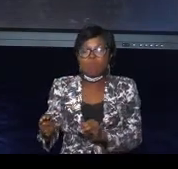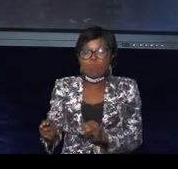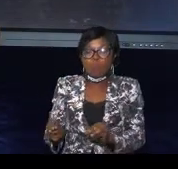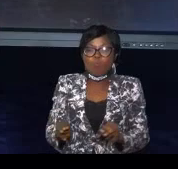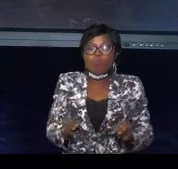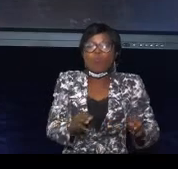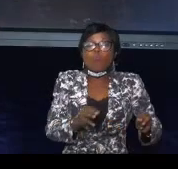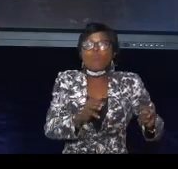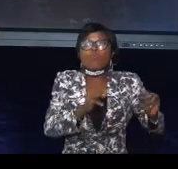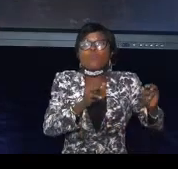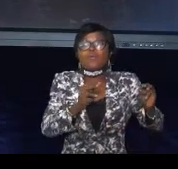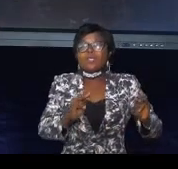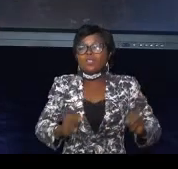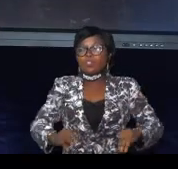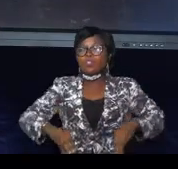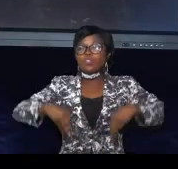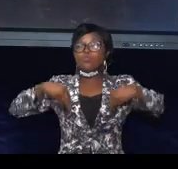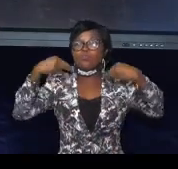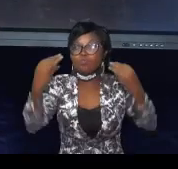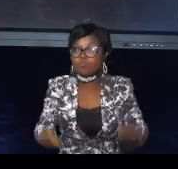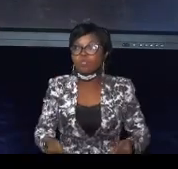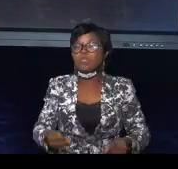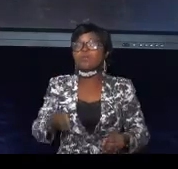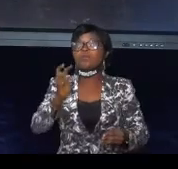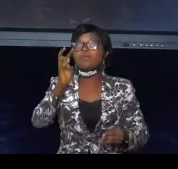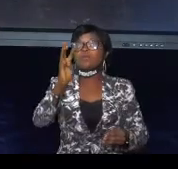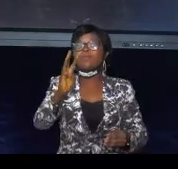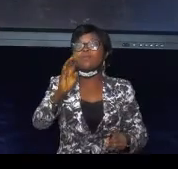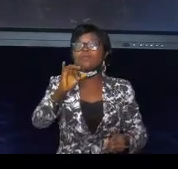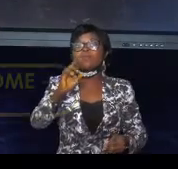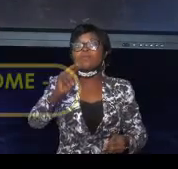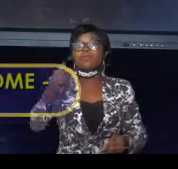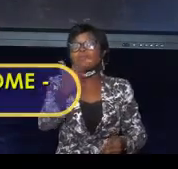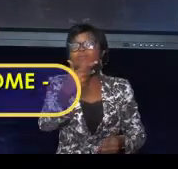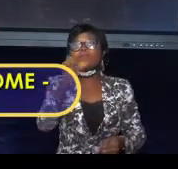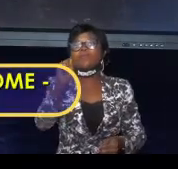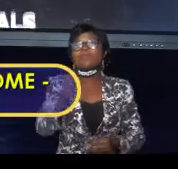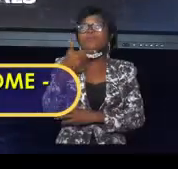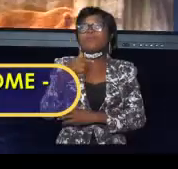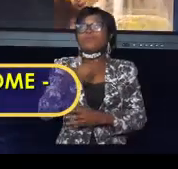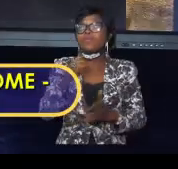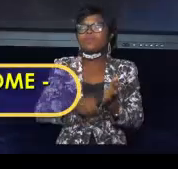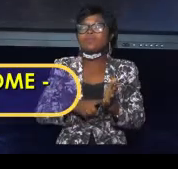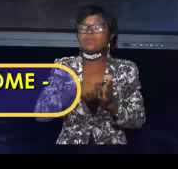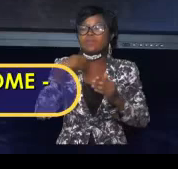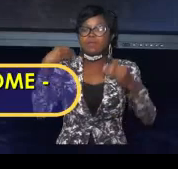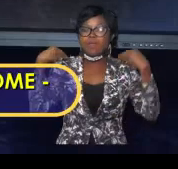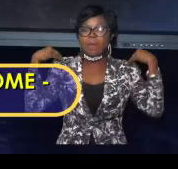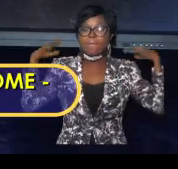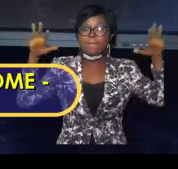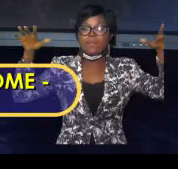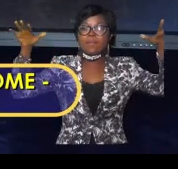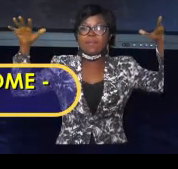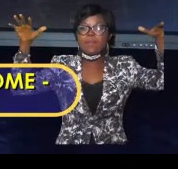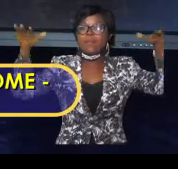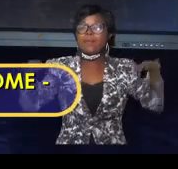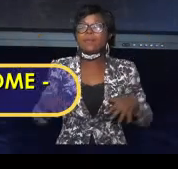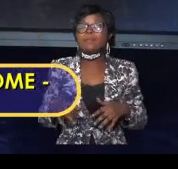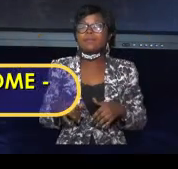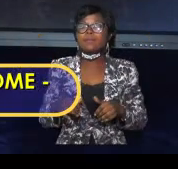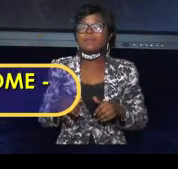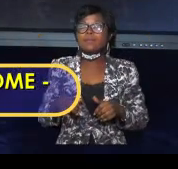motion, how does it move? It swings. It does what? It swings. This is a bird.